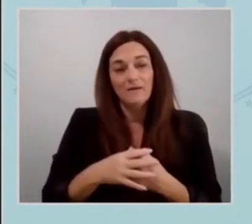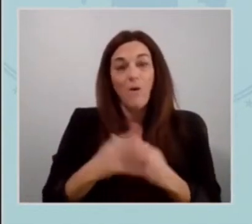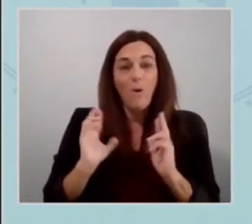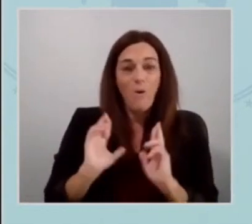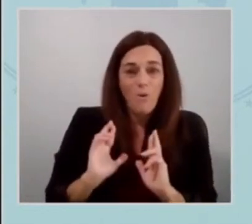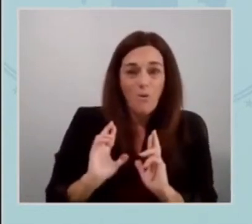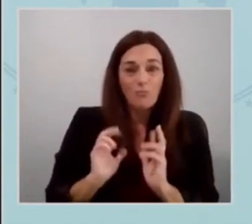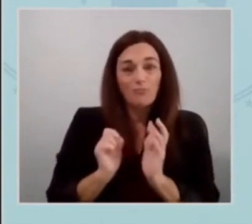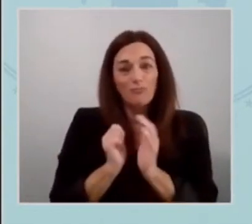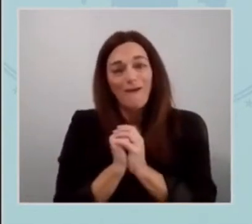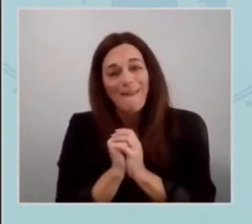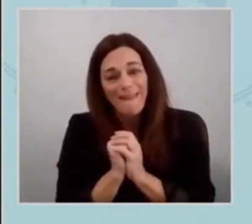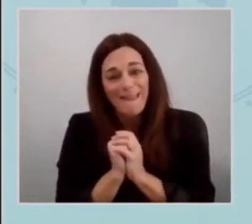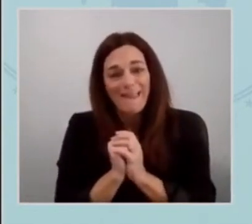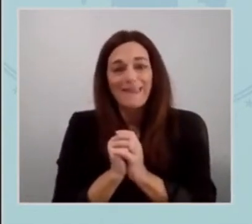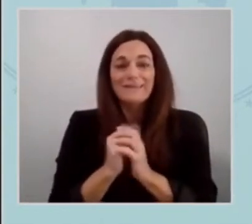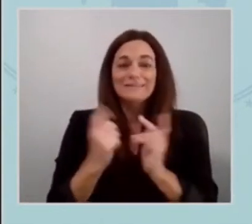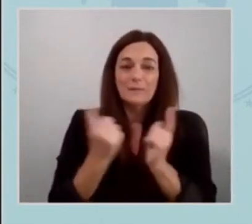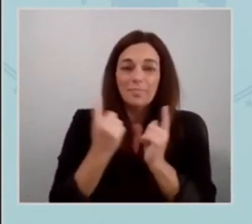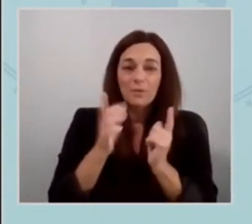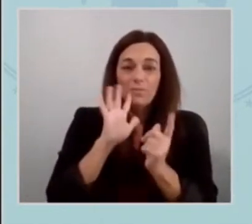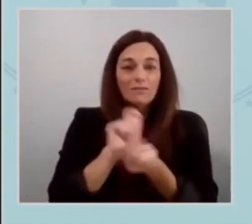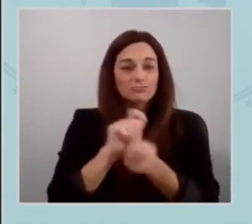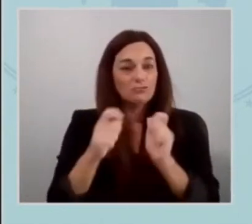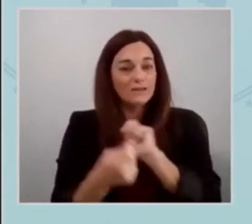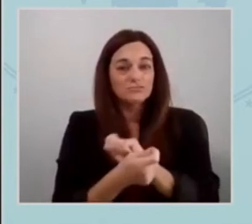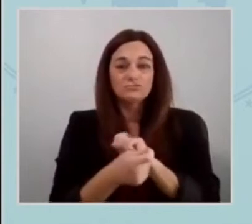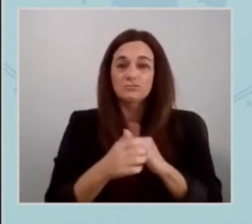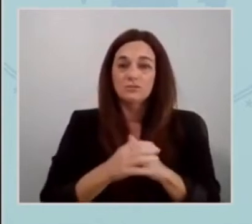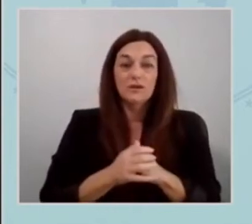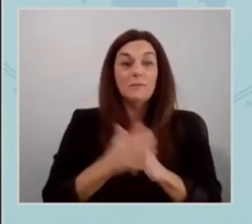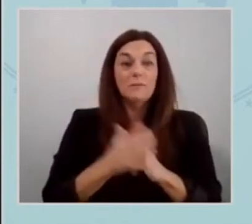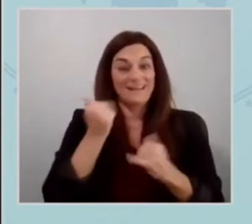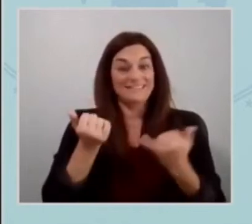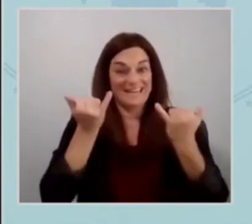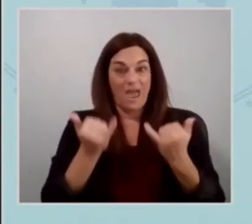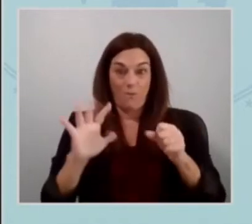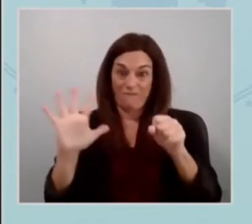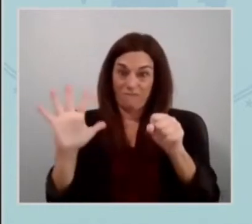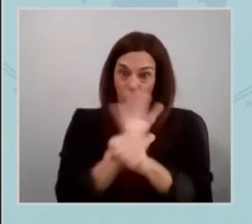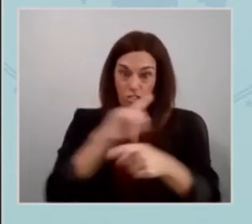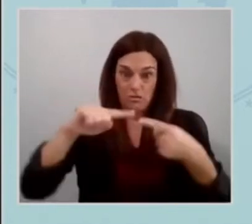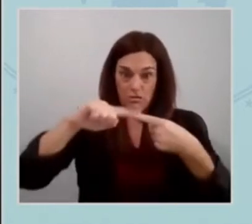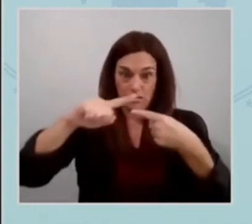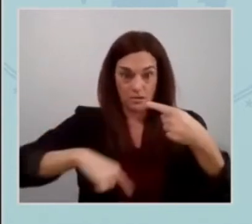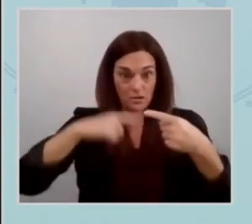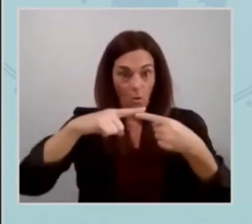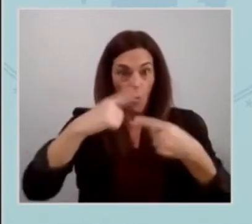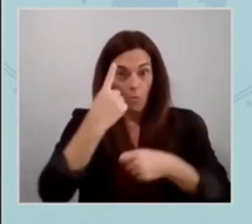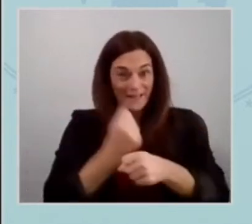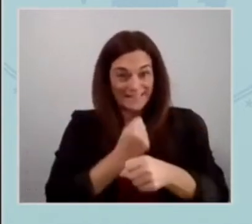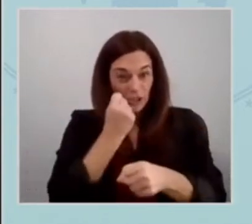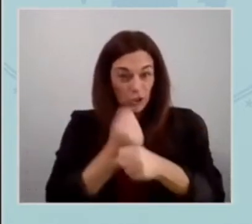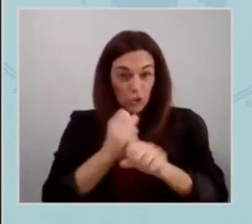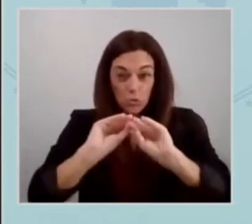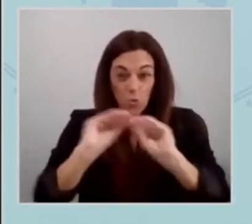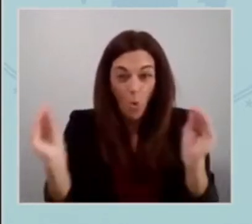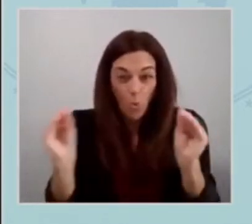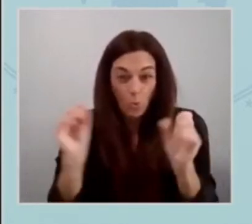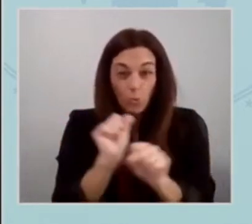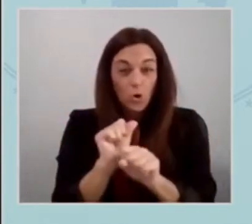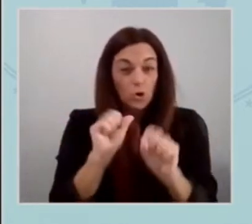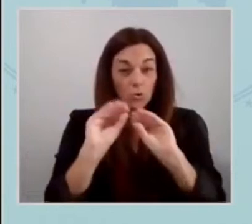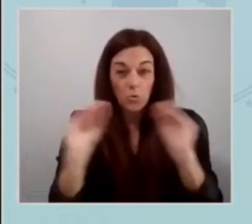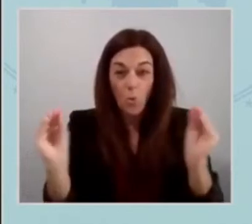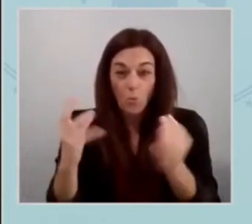all just waiting and we're on a hope and a prayer that something will change because now we're going into a